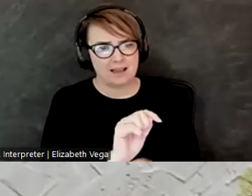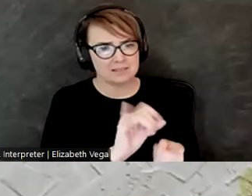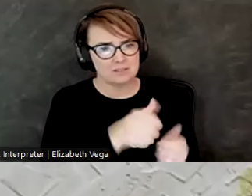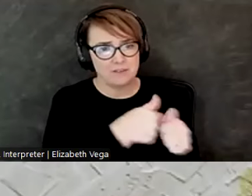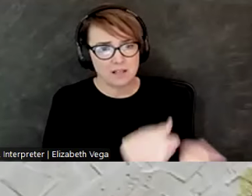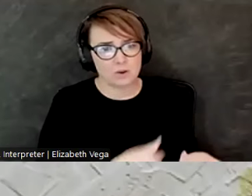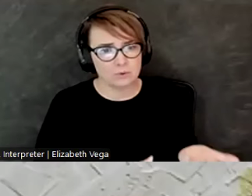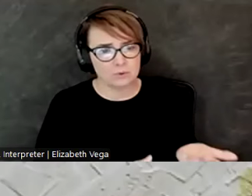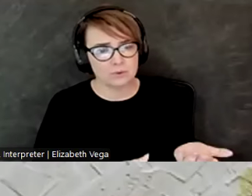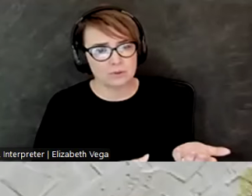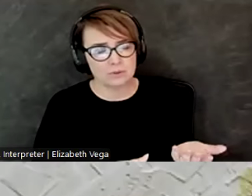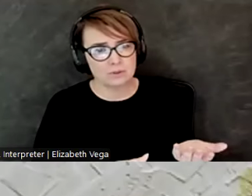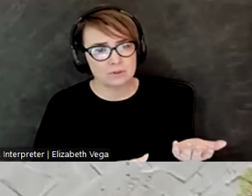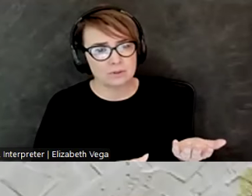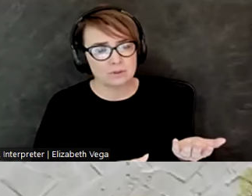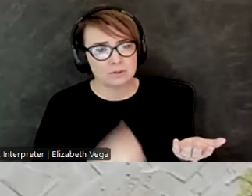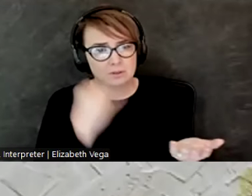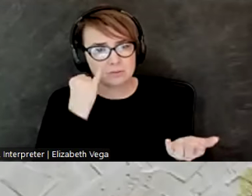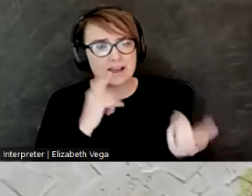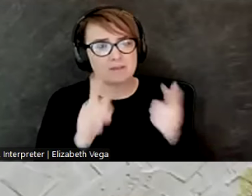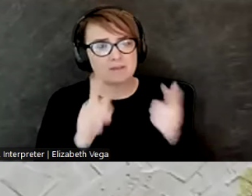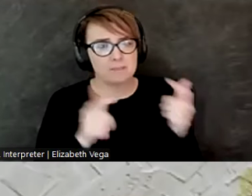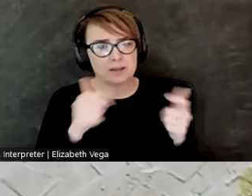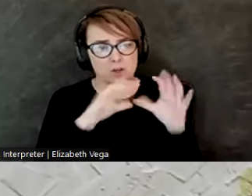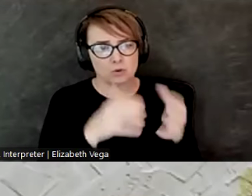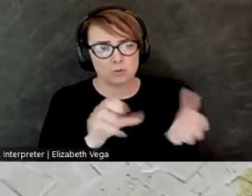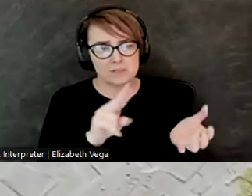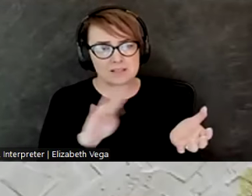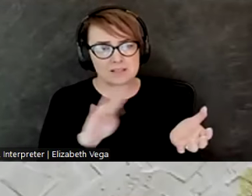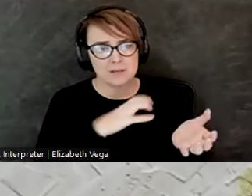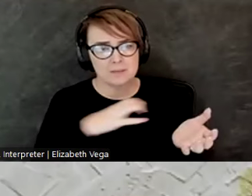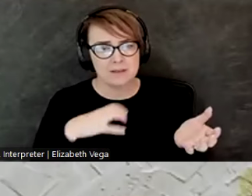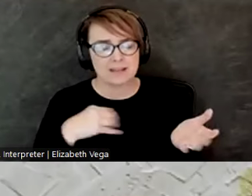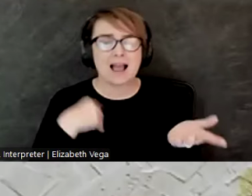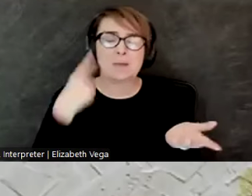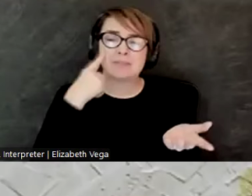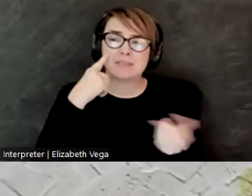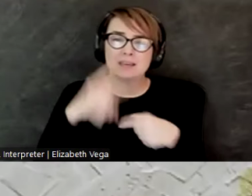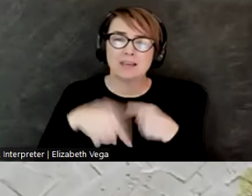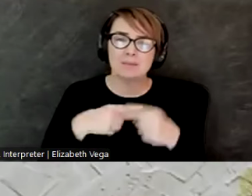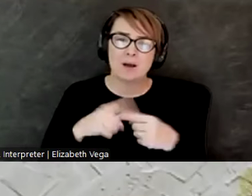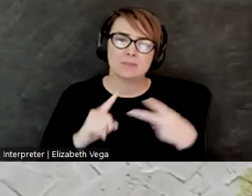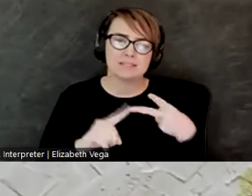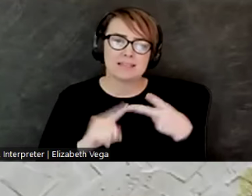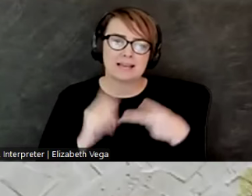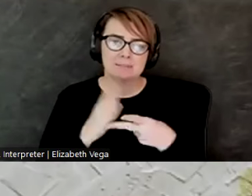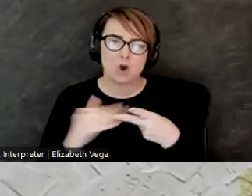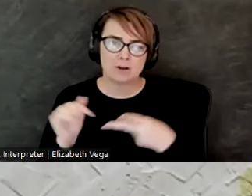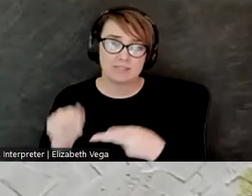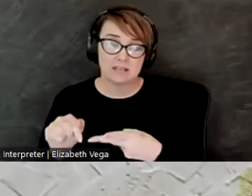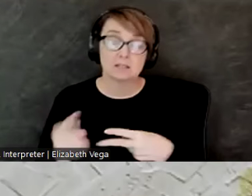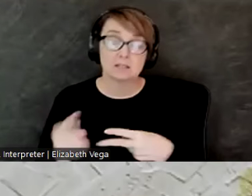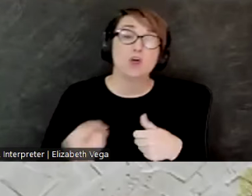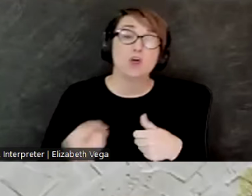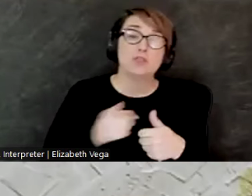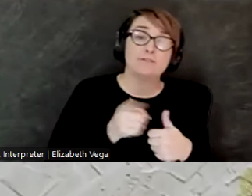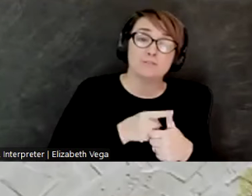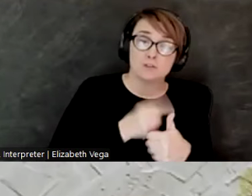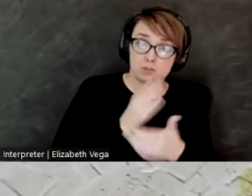we have a bigger group of the subcommittee? And I'm thinking about the second part of this. The first part is that two-member